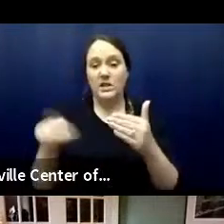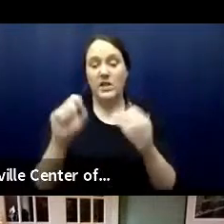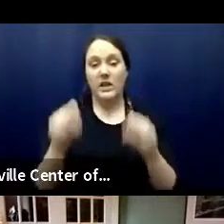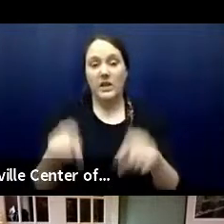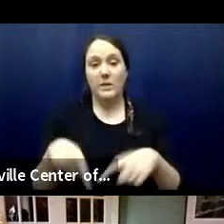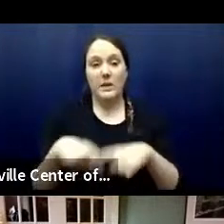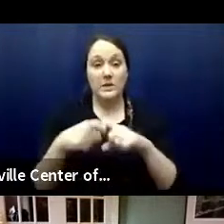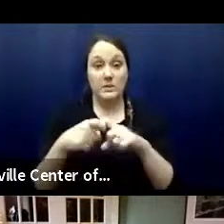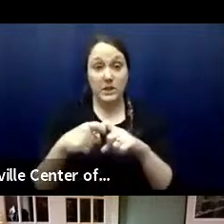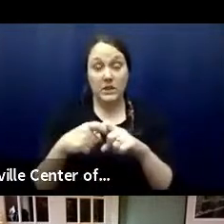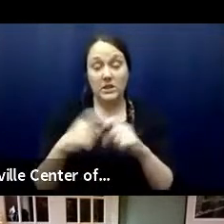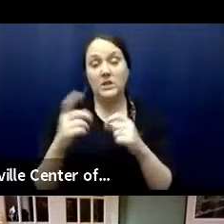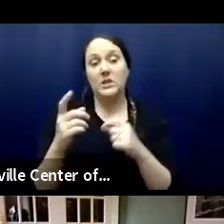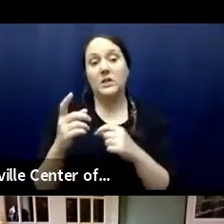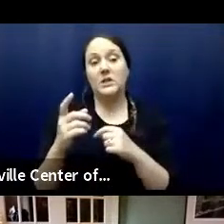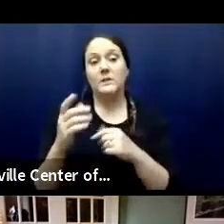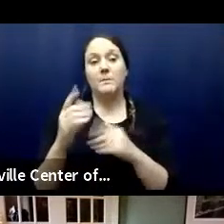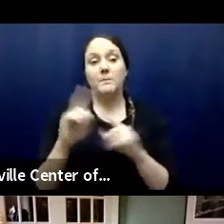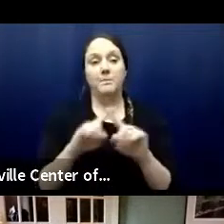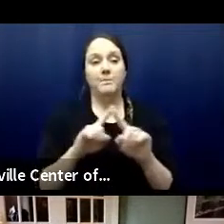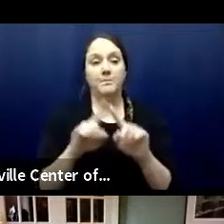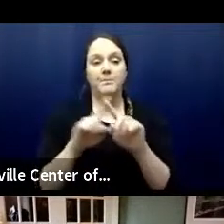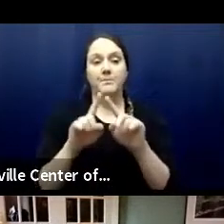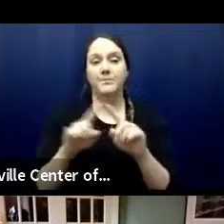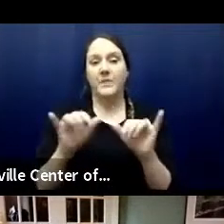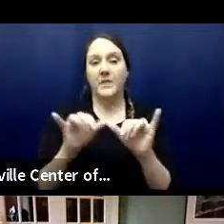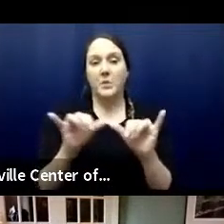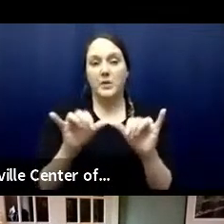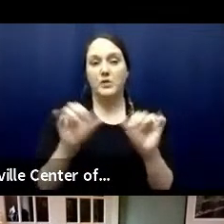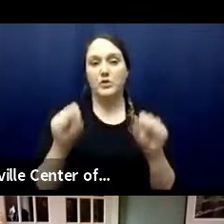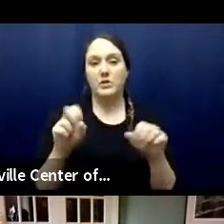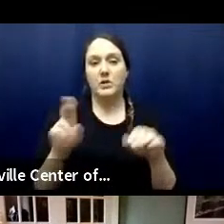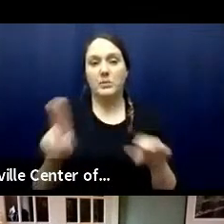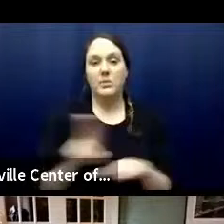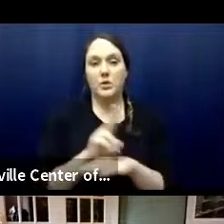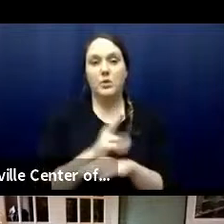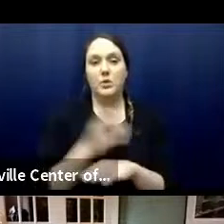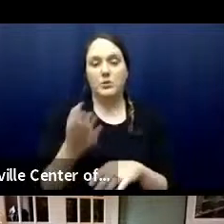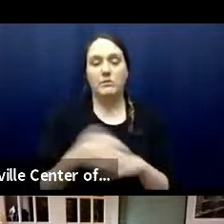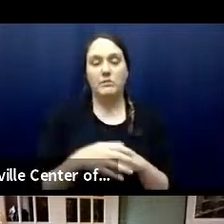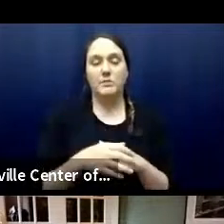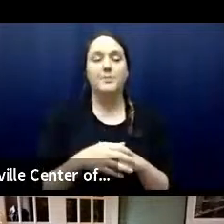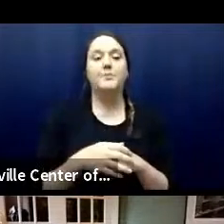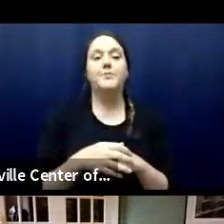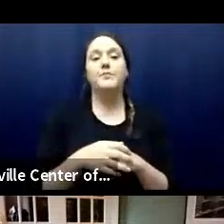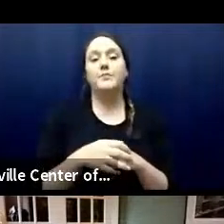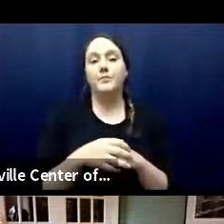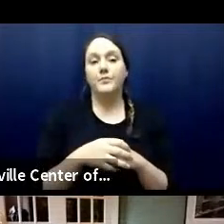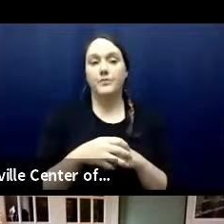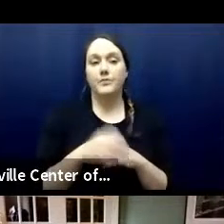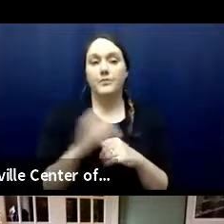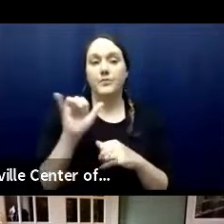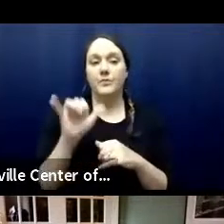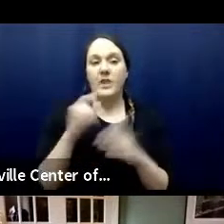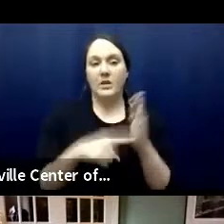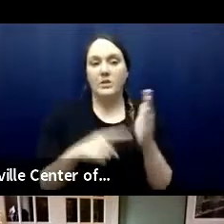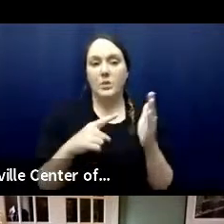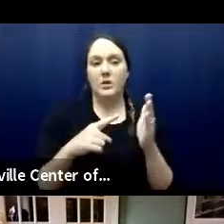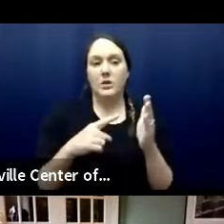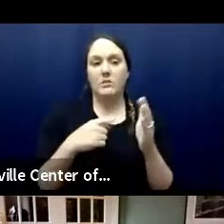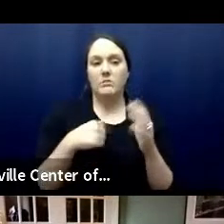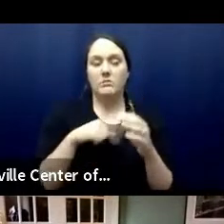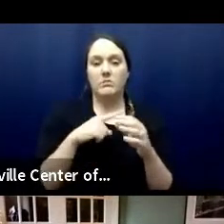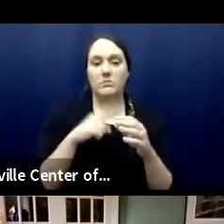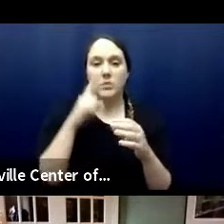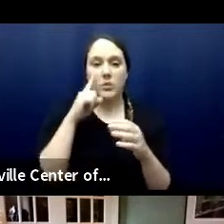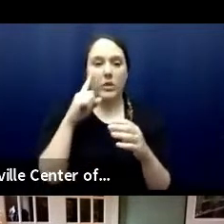variety of measures that can be taken against those folks. And you know that's kind of what I guess I was parenthetically